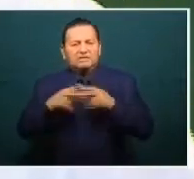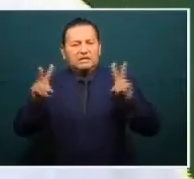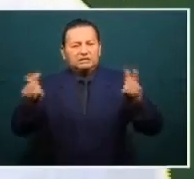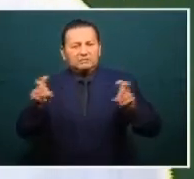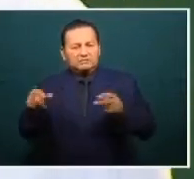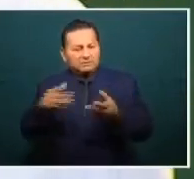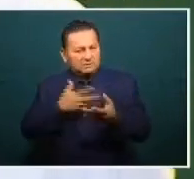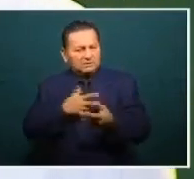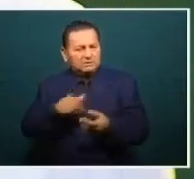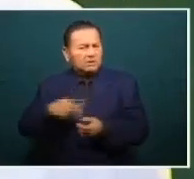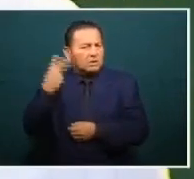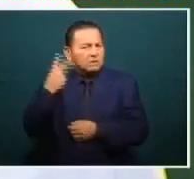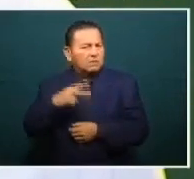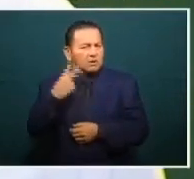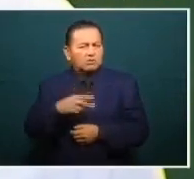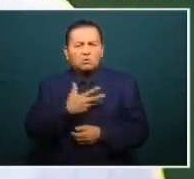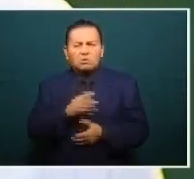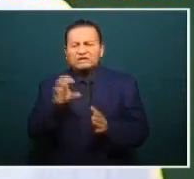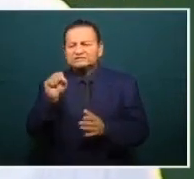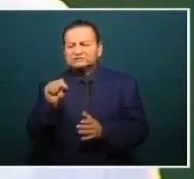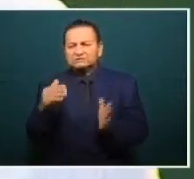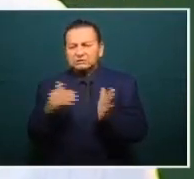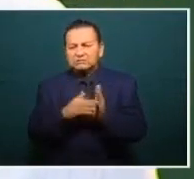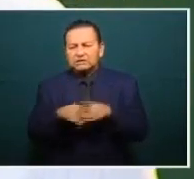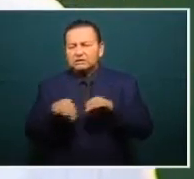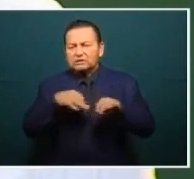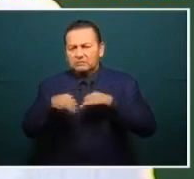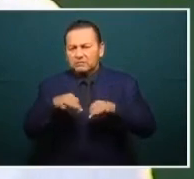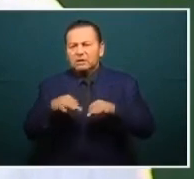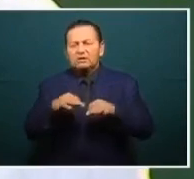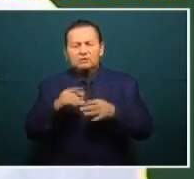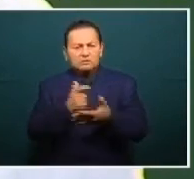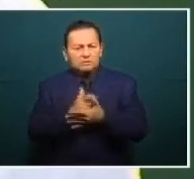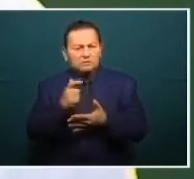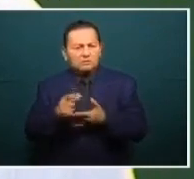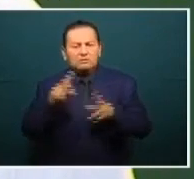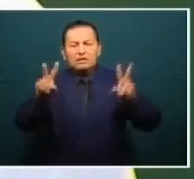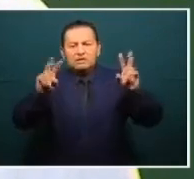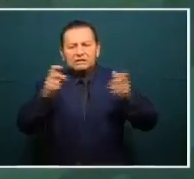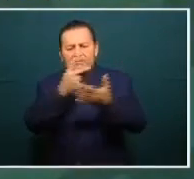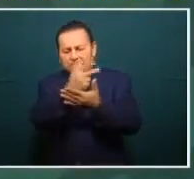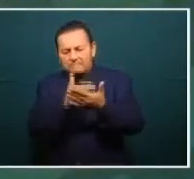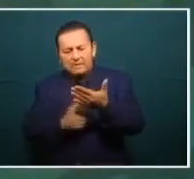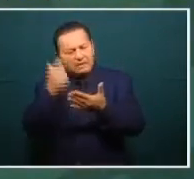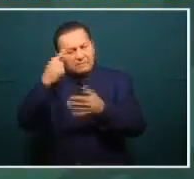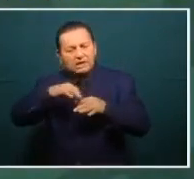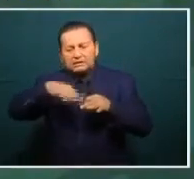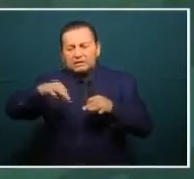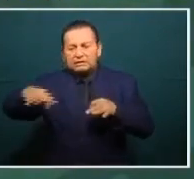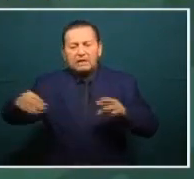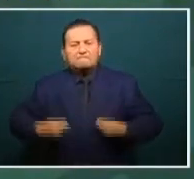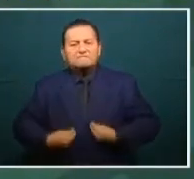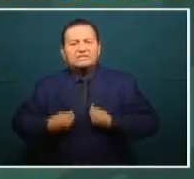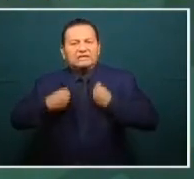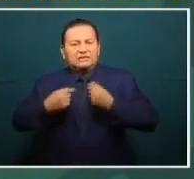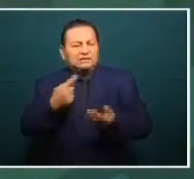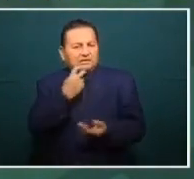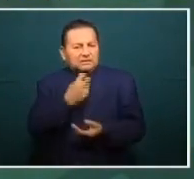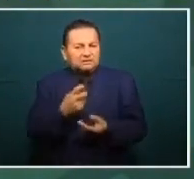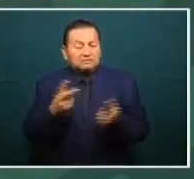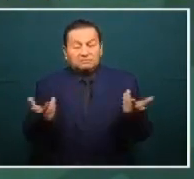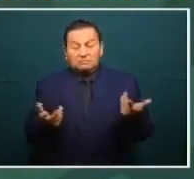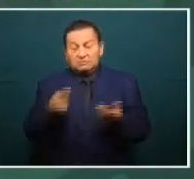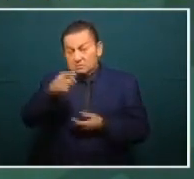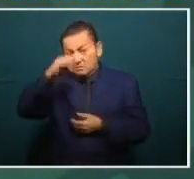80,000 are employed here in Veracruz. And here in Veracruz, 60,000 employees from